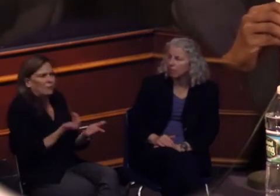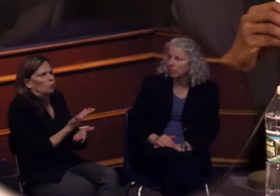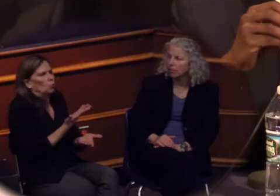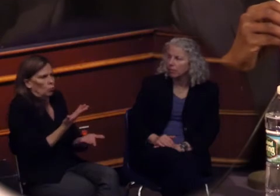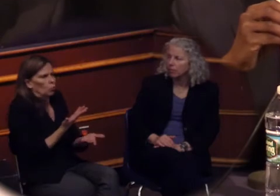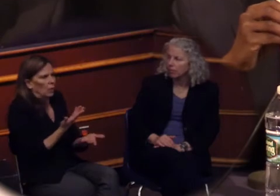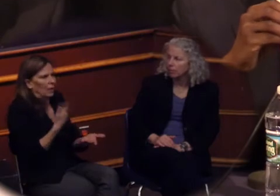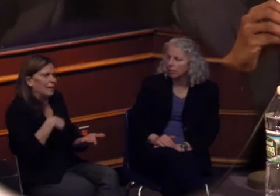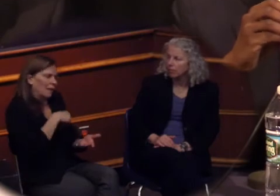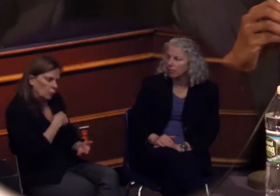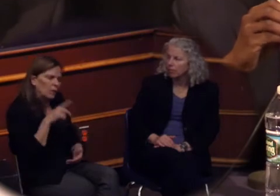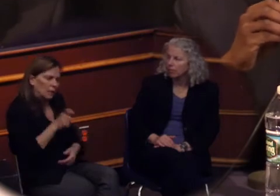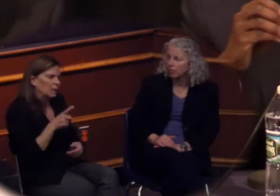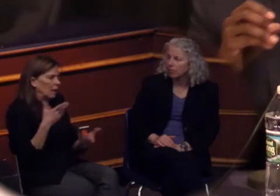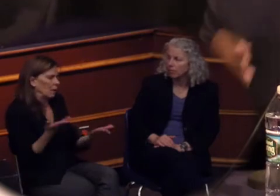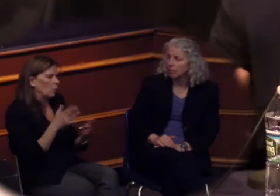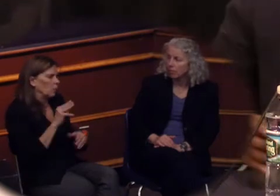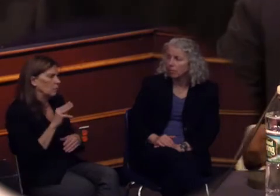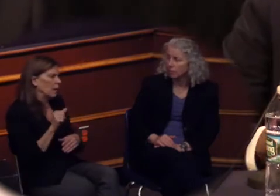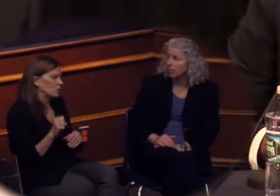in our state.